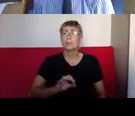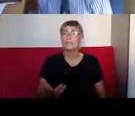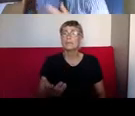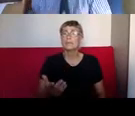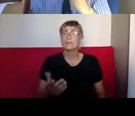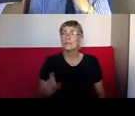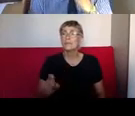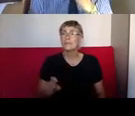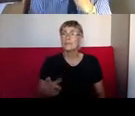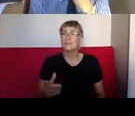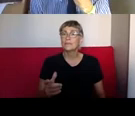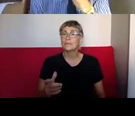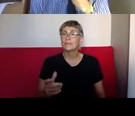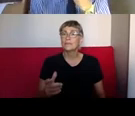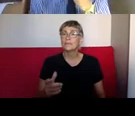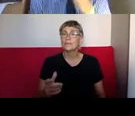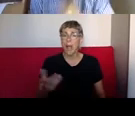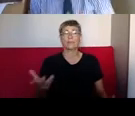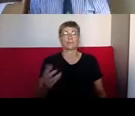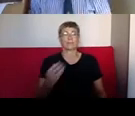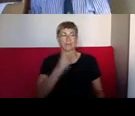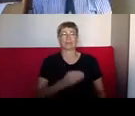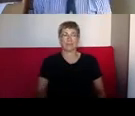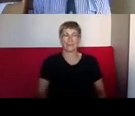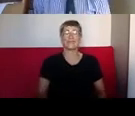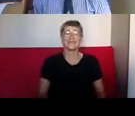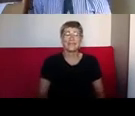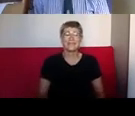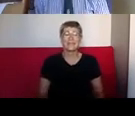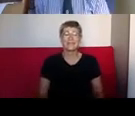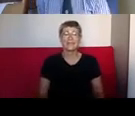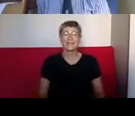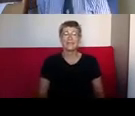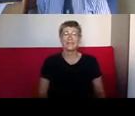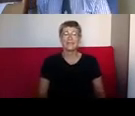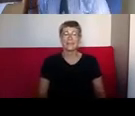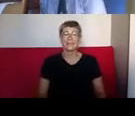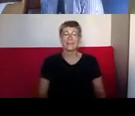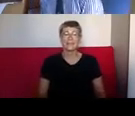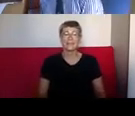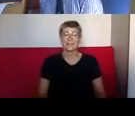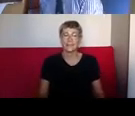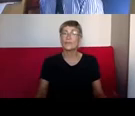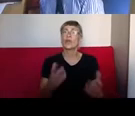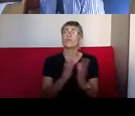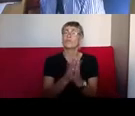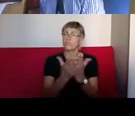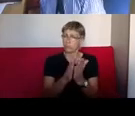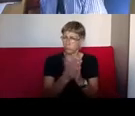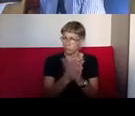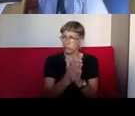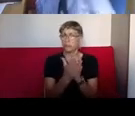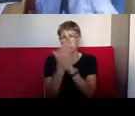yes, I pointed out, depending on the IO1 and IO2, the different questionnaires, as I said